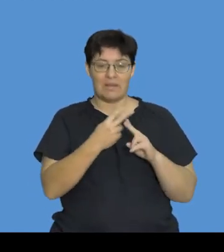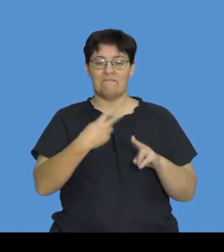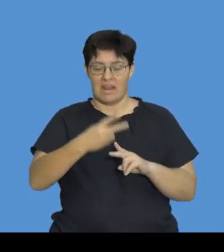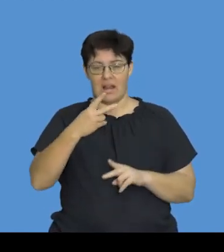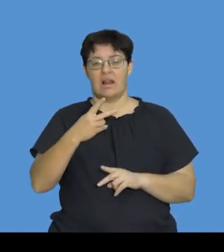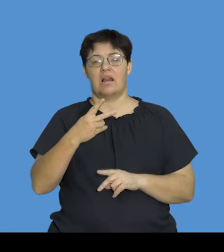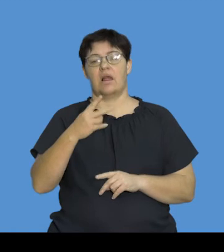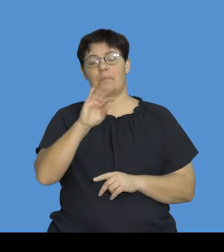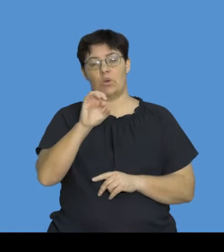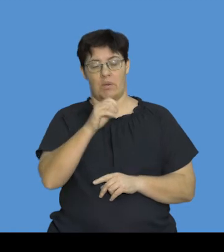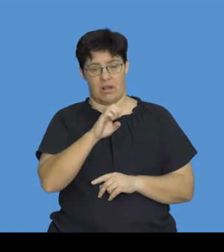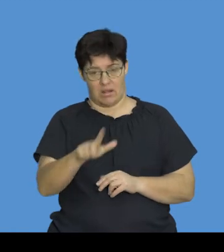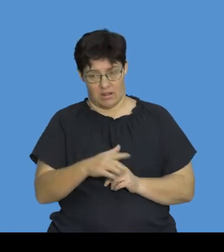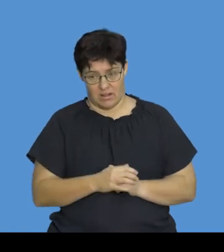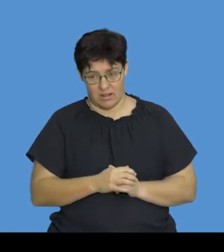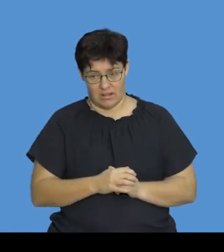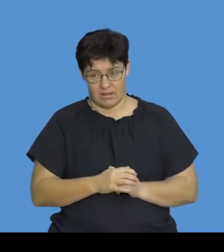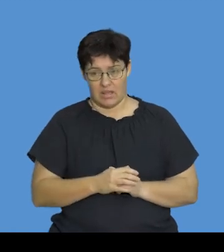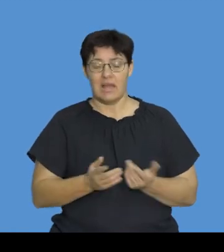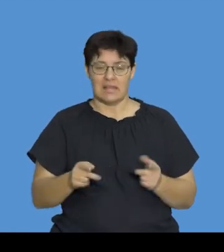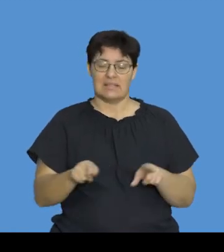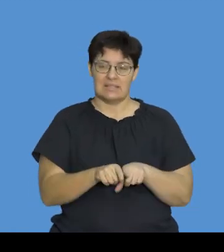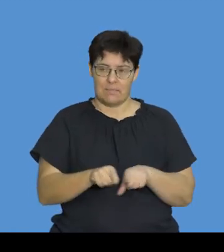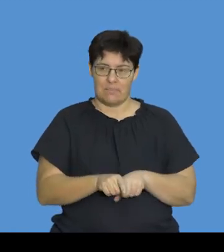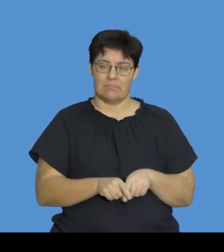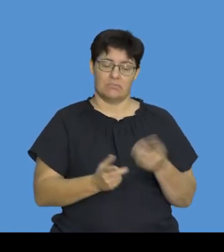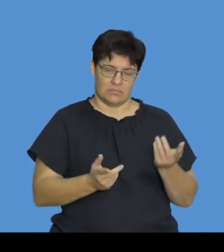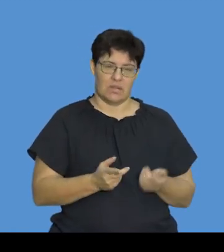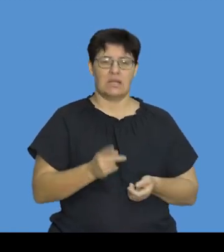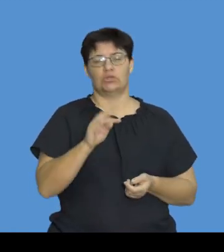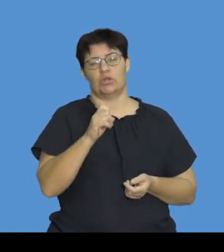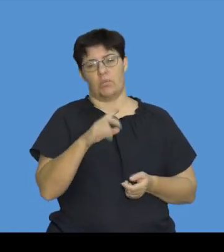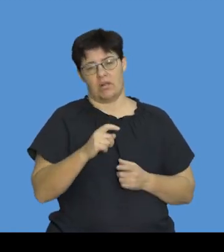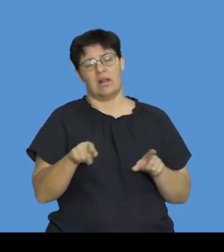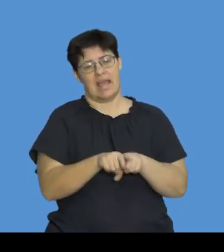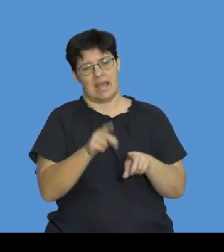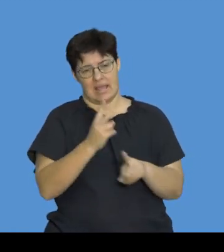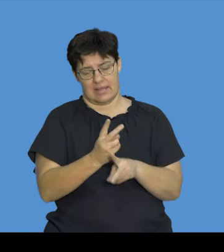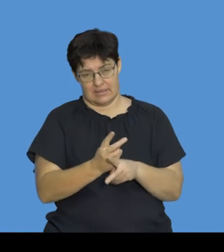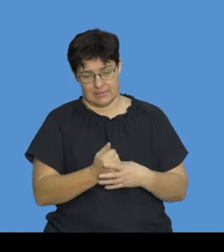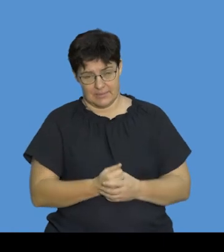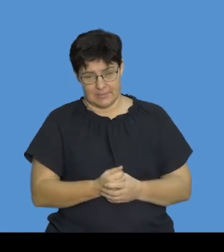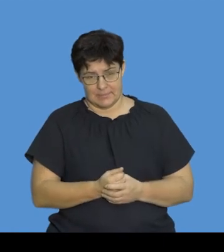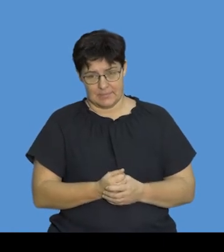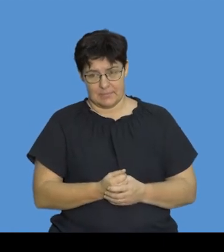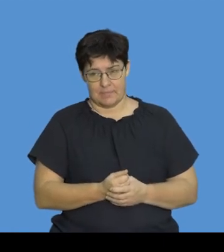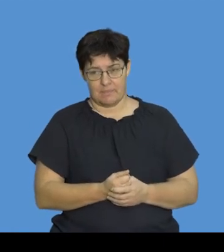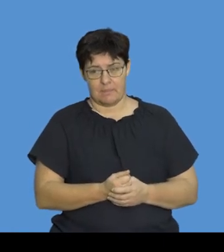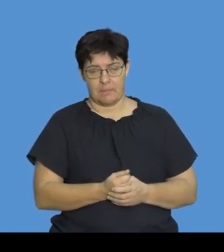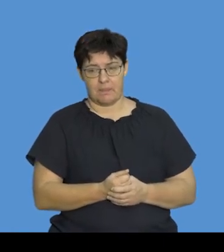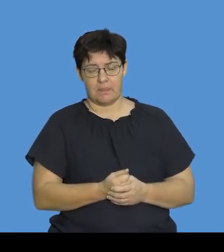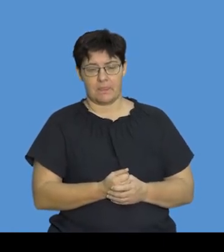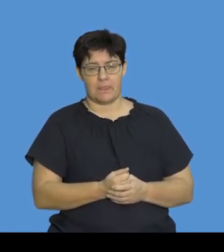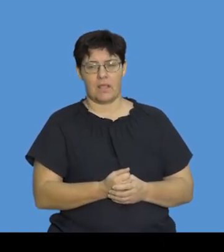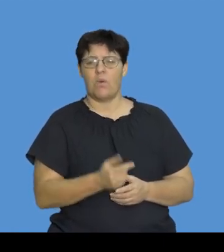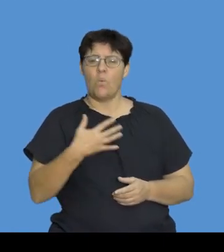answer, and it's this one where you then get a trinomial as well. Now, with the first two examples, I want you